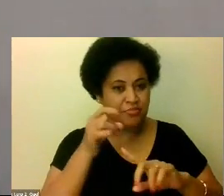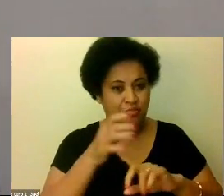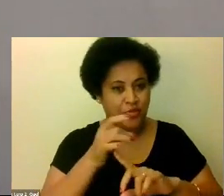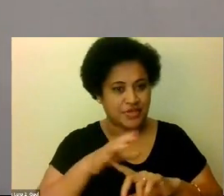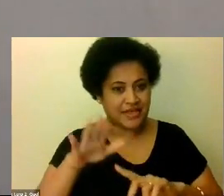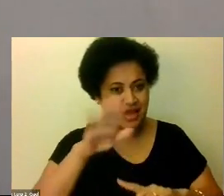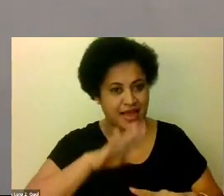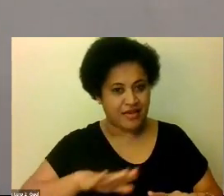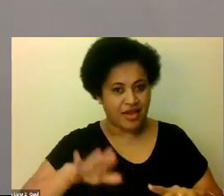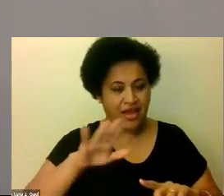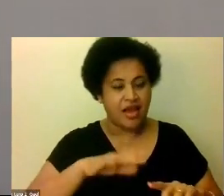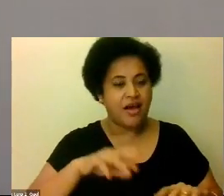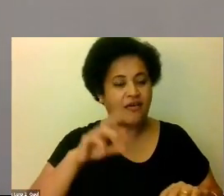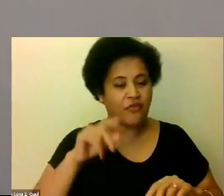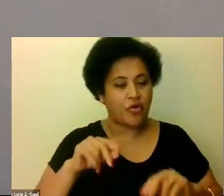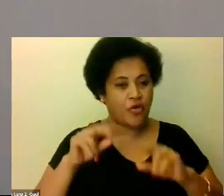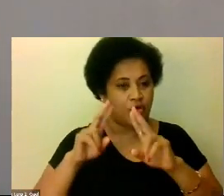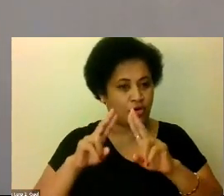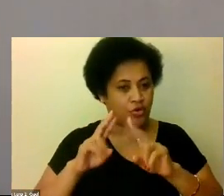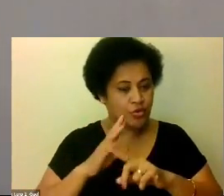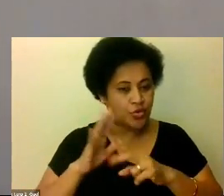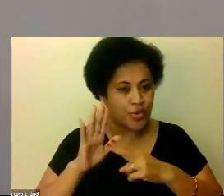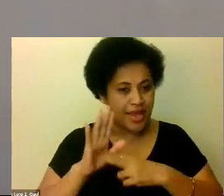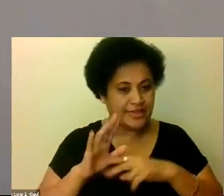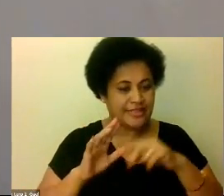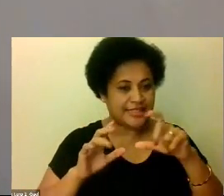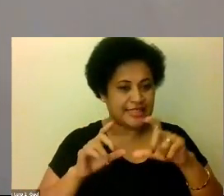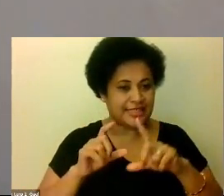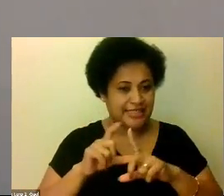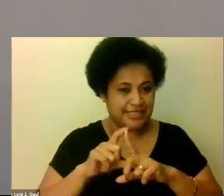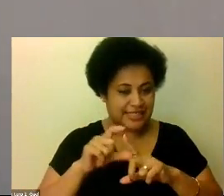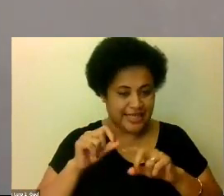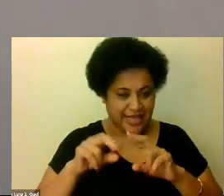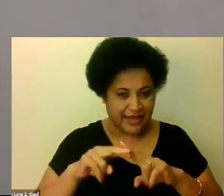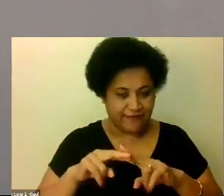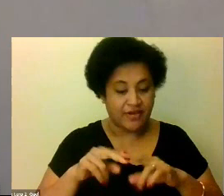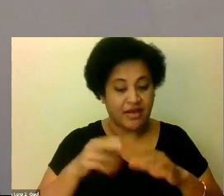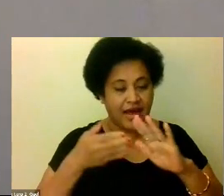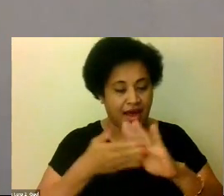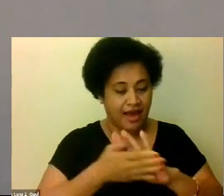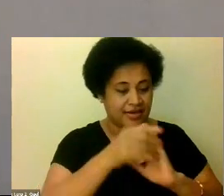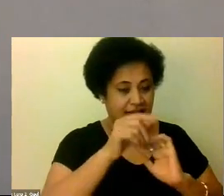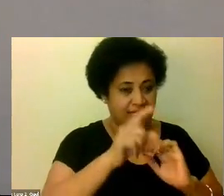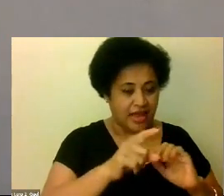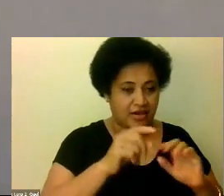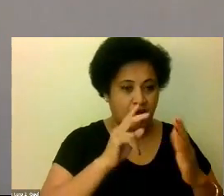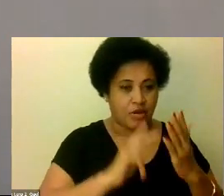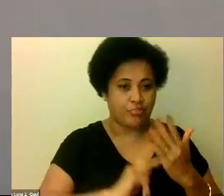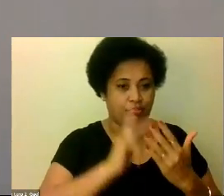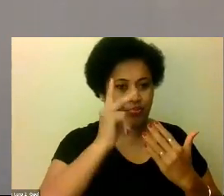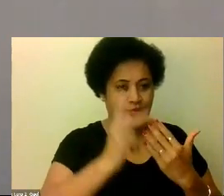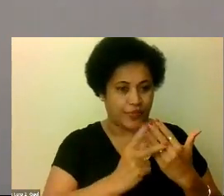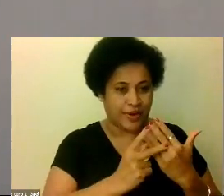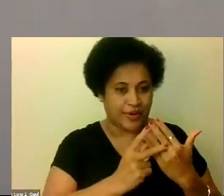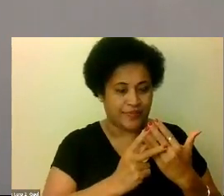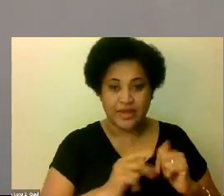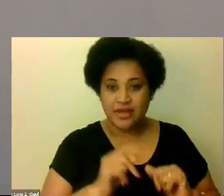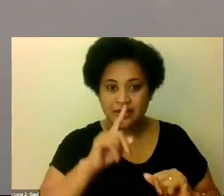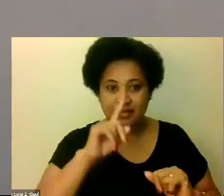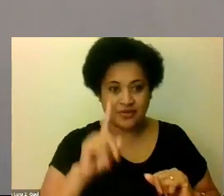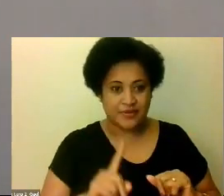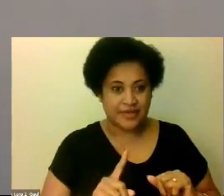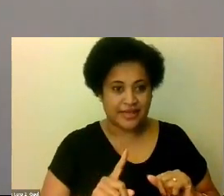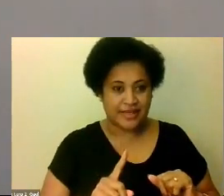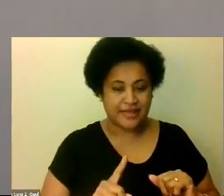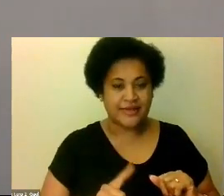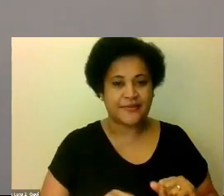of UNCDF's work under the Pacific Digital Economy Program. And today I have the pleasure of